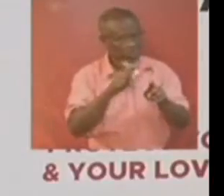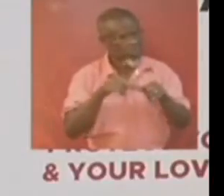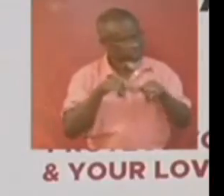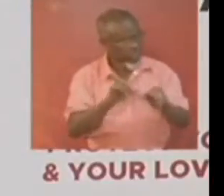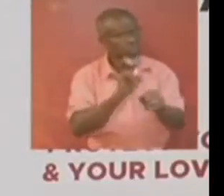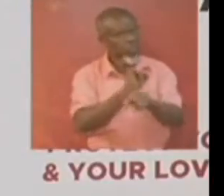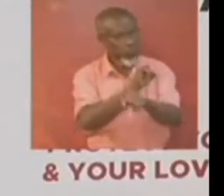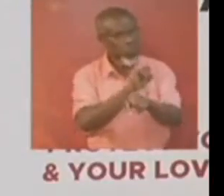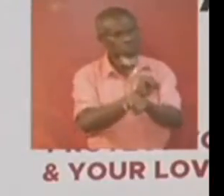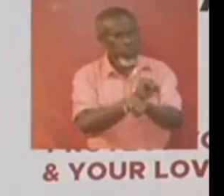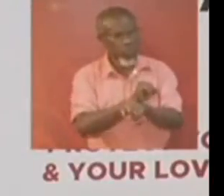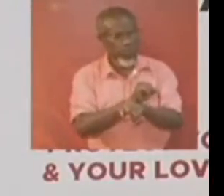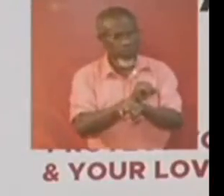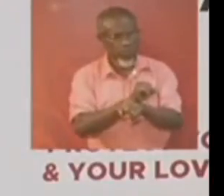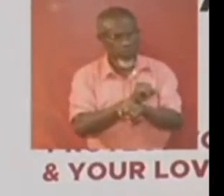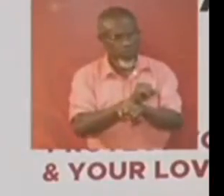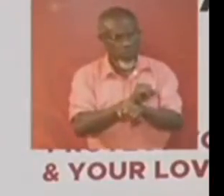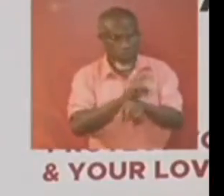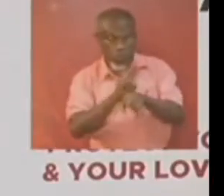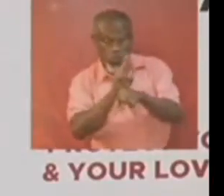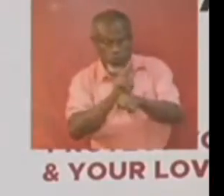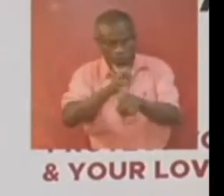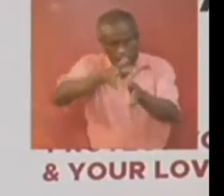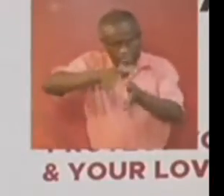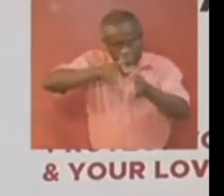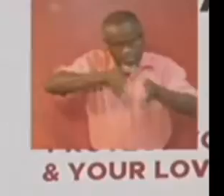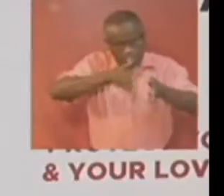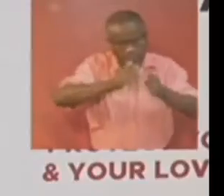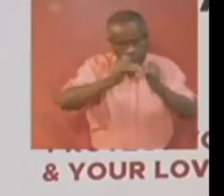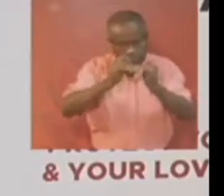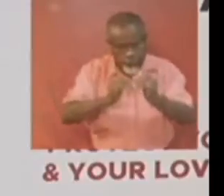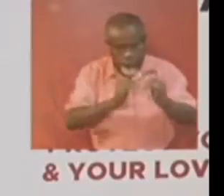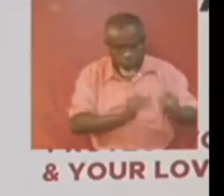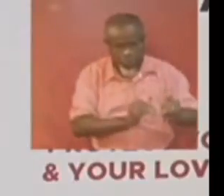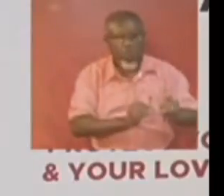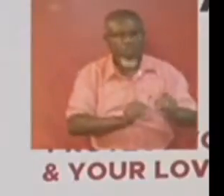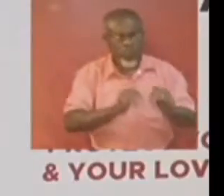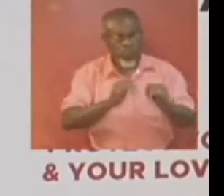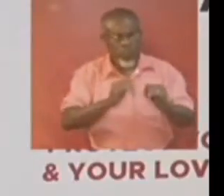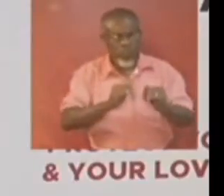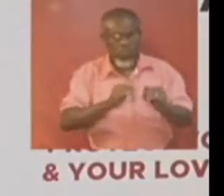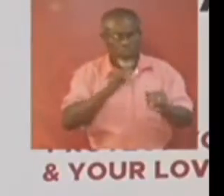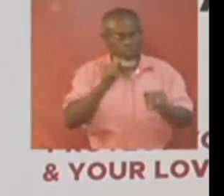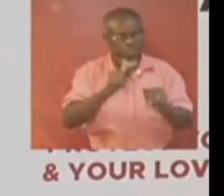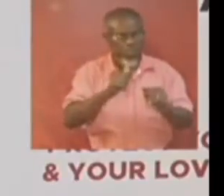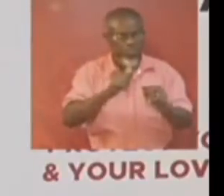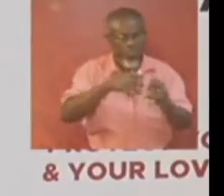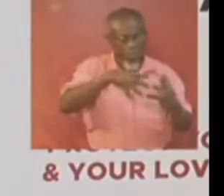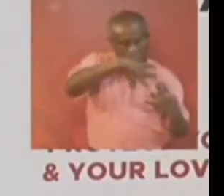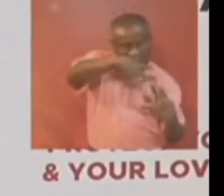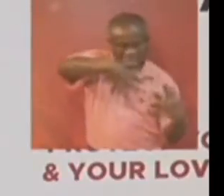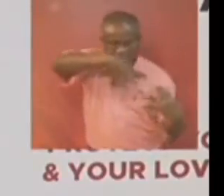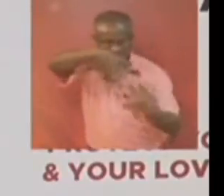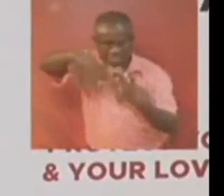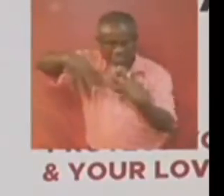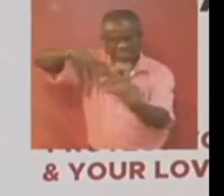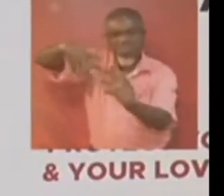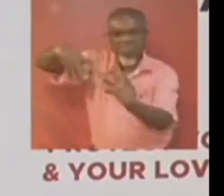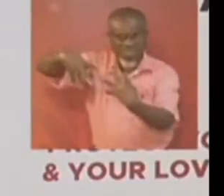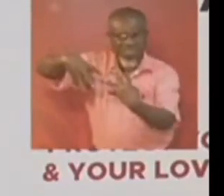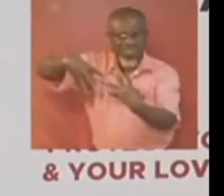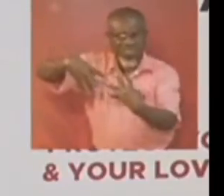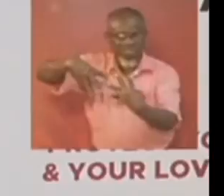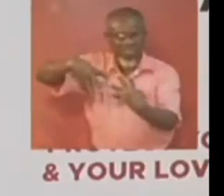the cross-infection of patients and persons from these facilities, given the high